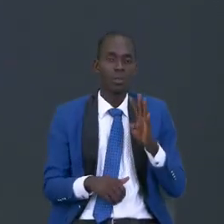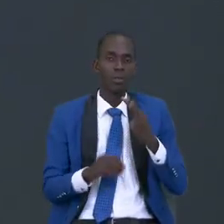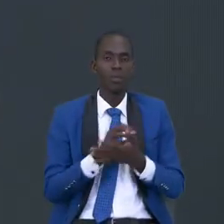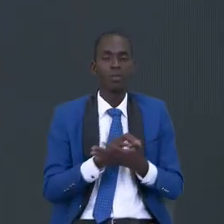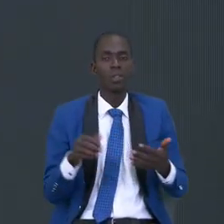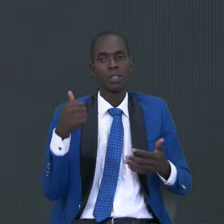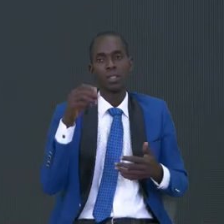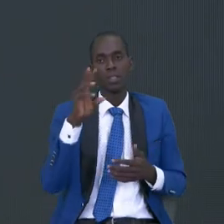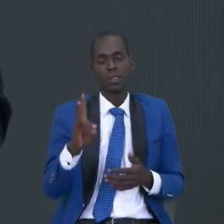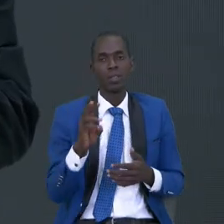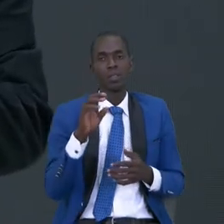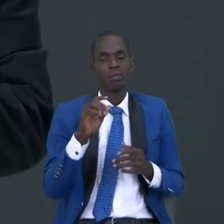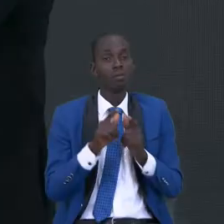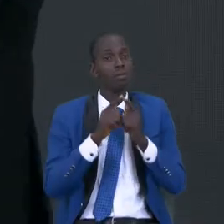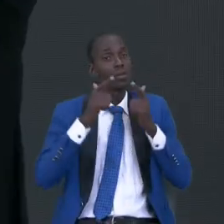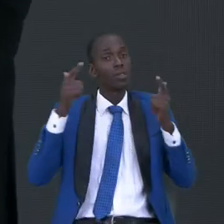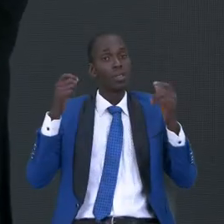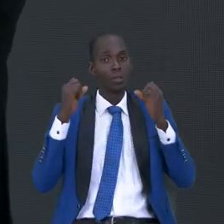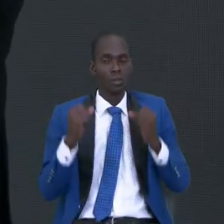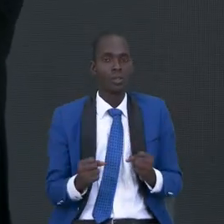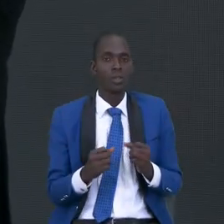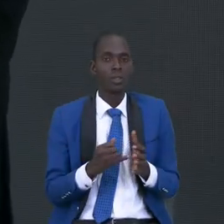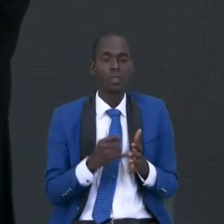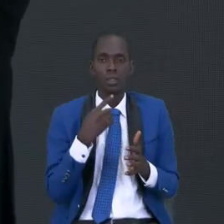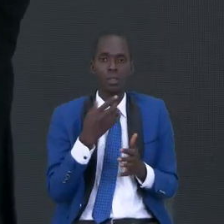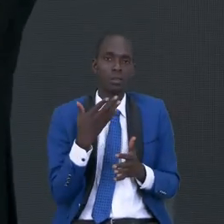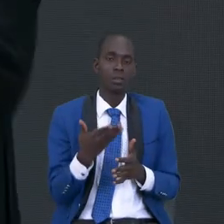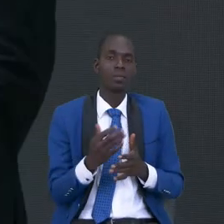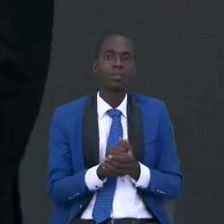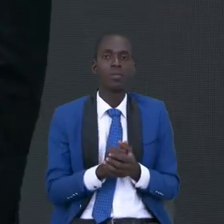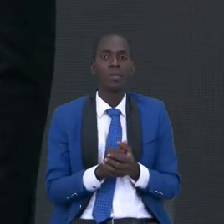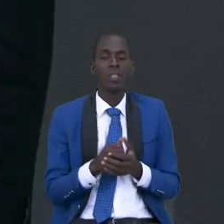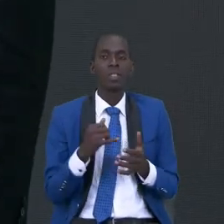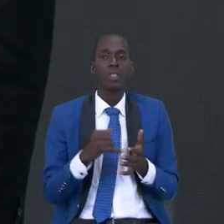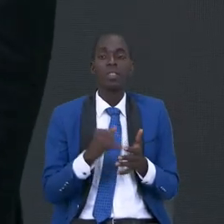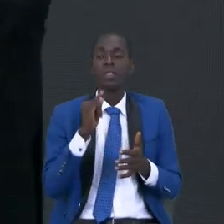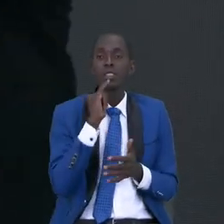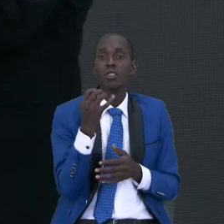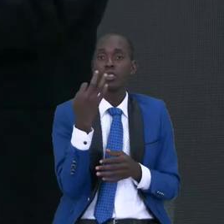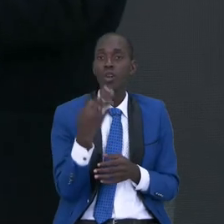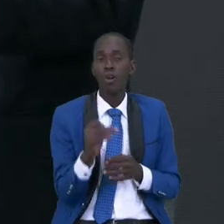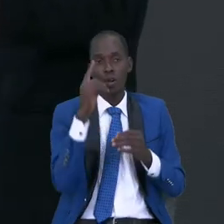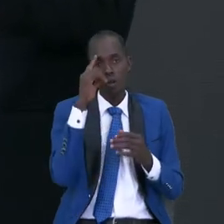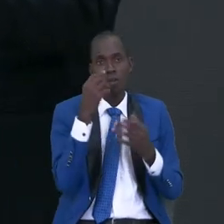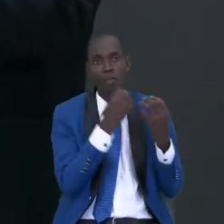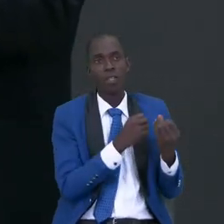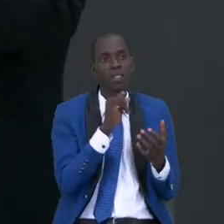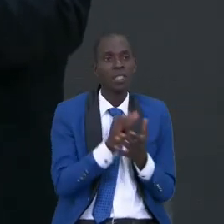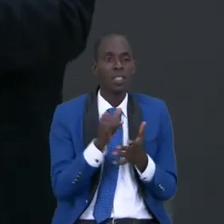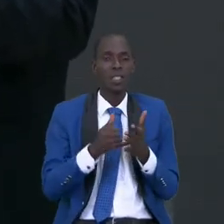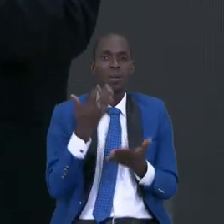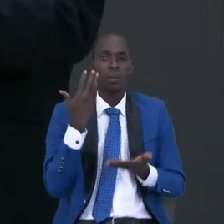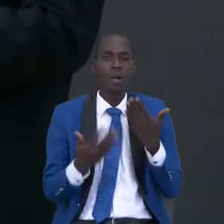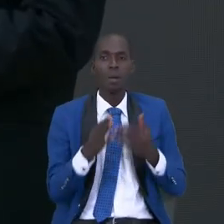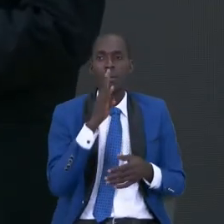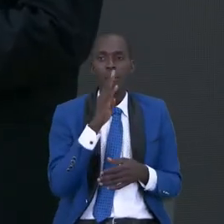16, supernatural strength. It says, therefore, it is of faith that it might be